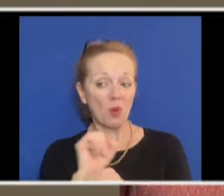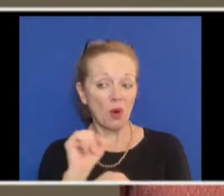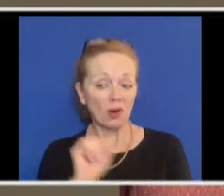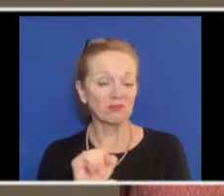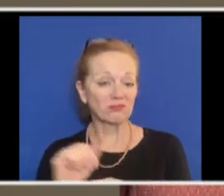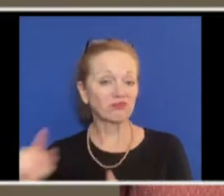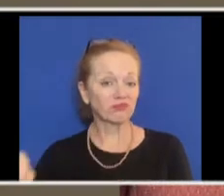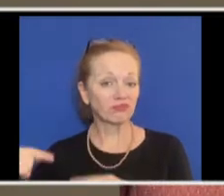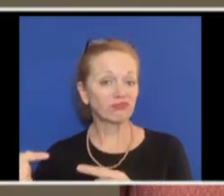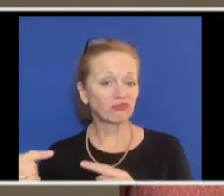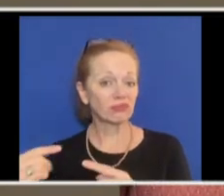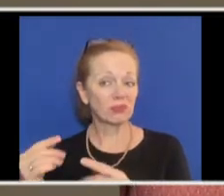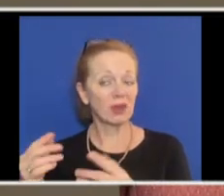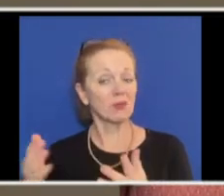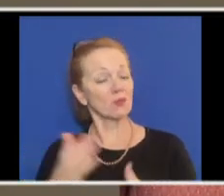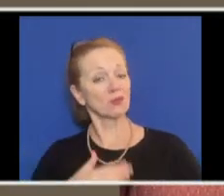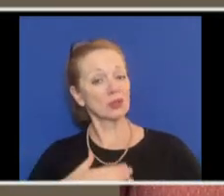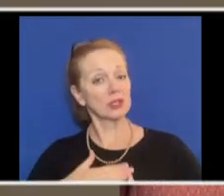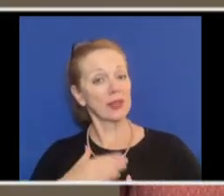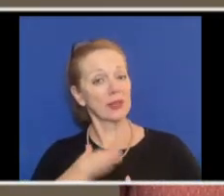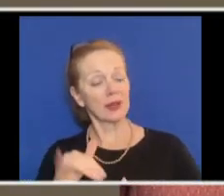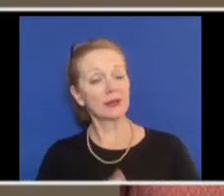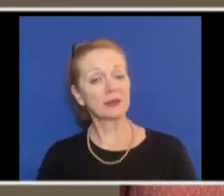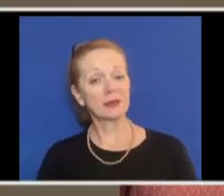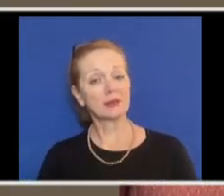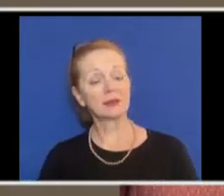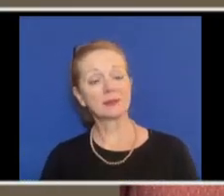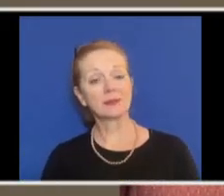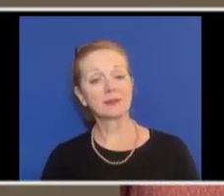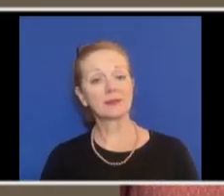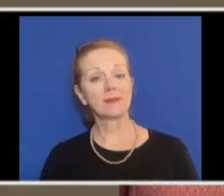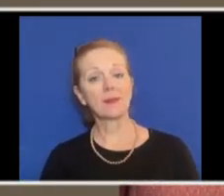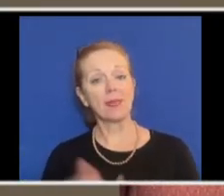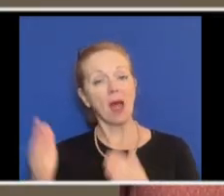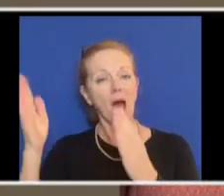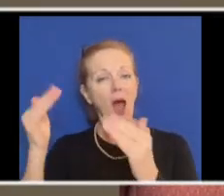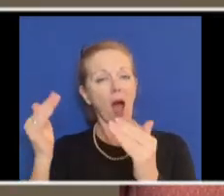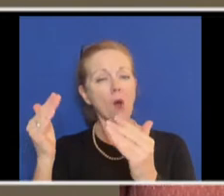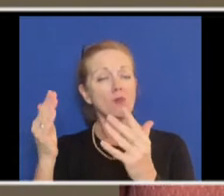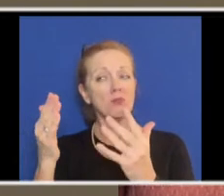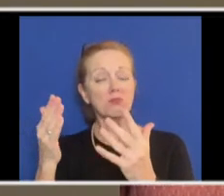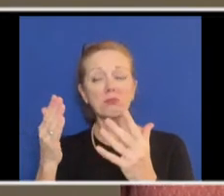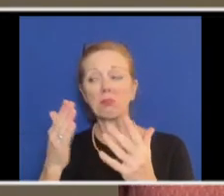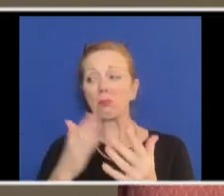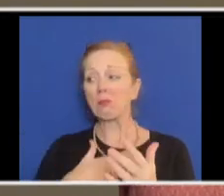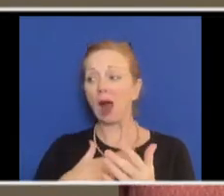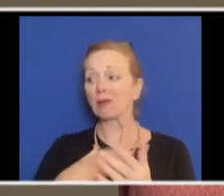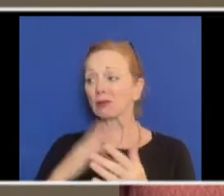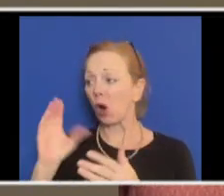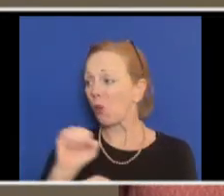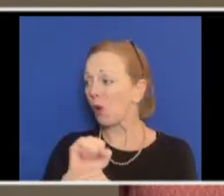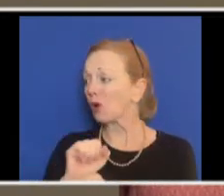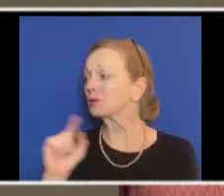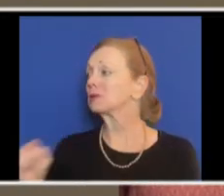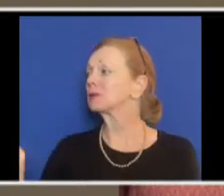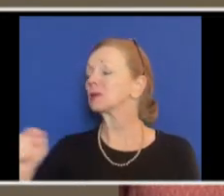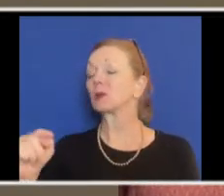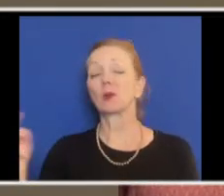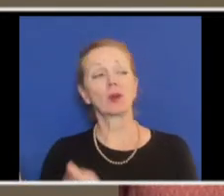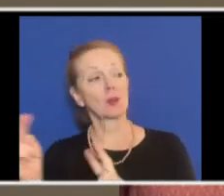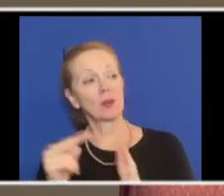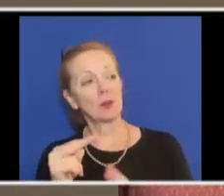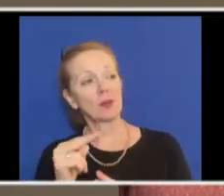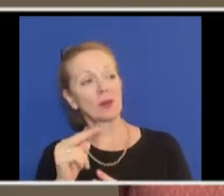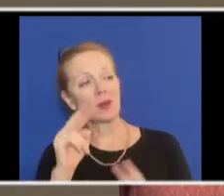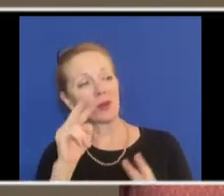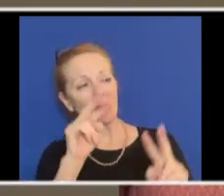and I hope that my colleagues will actually look at this petition on